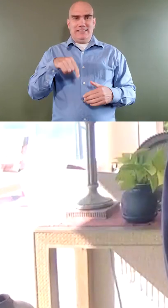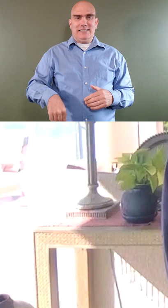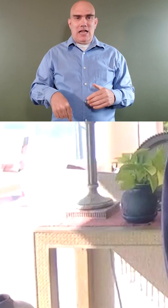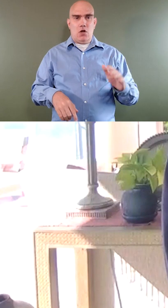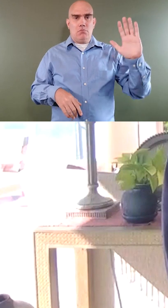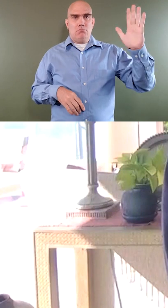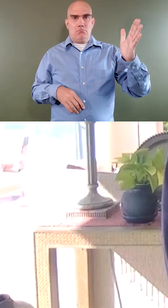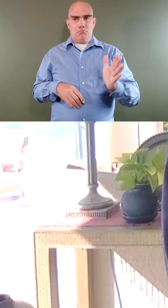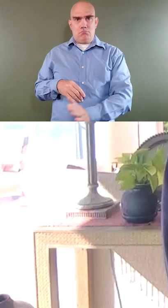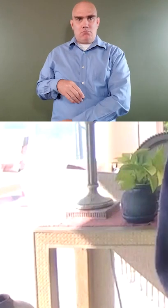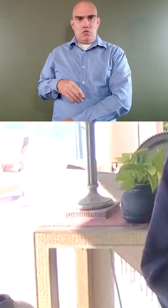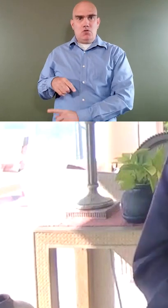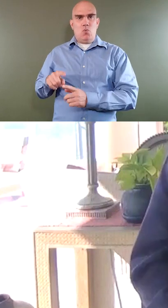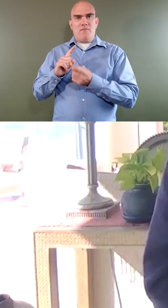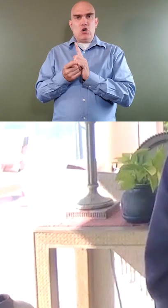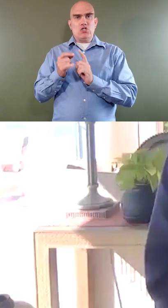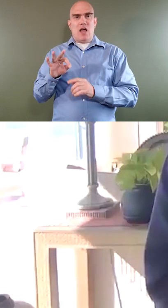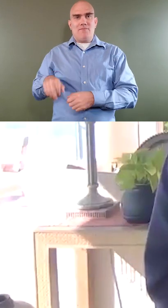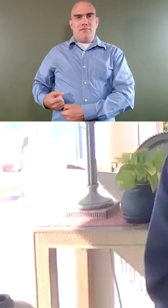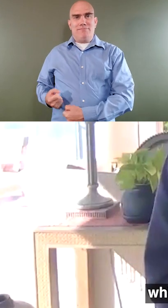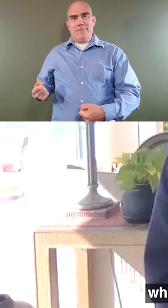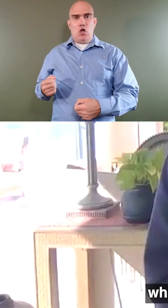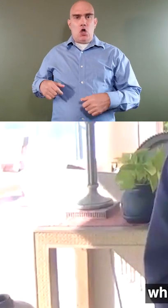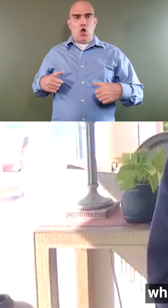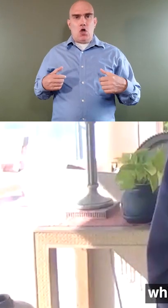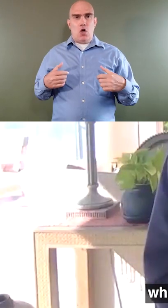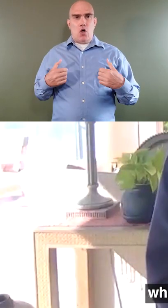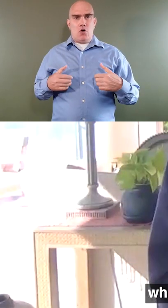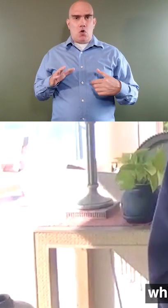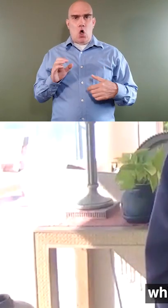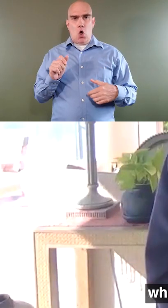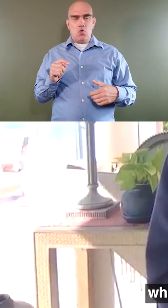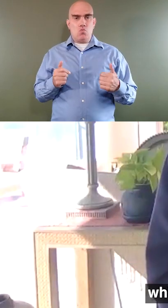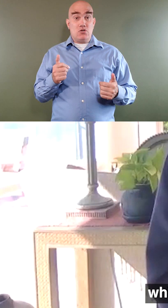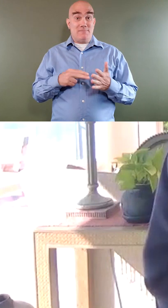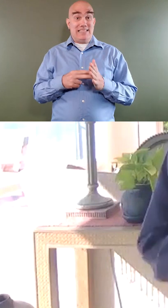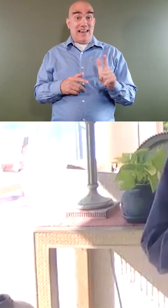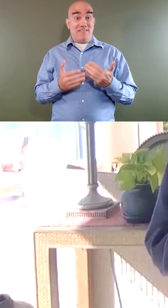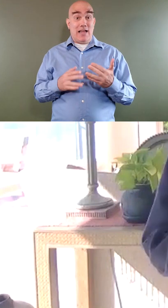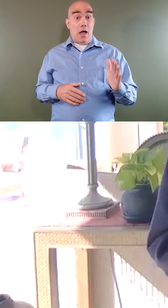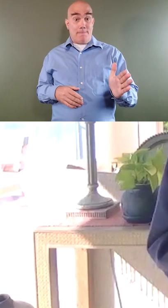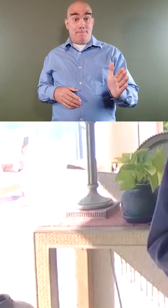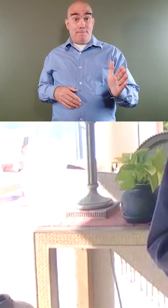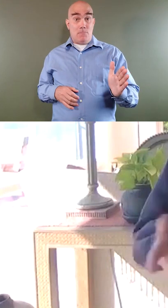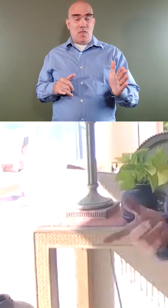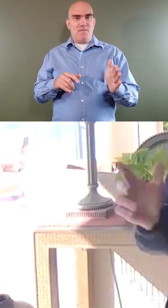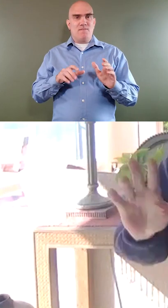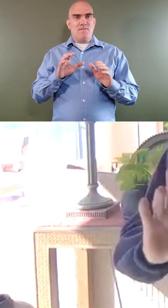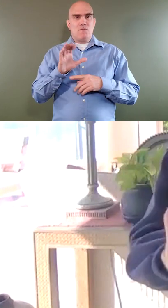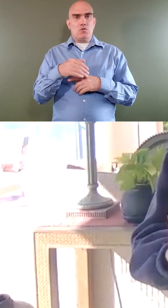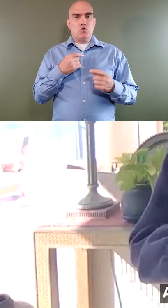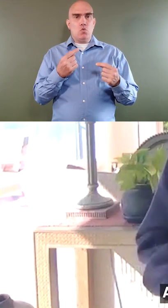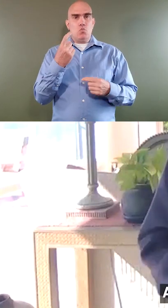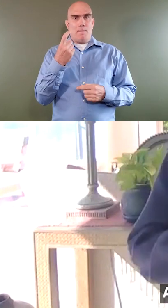reverse of leisurely tying the coat, which is bringing the left hand up. So that forces us to do one